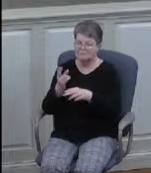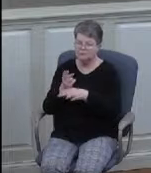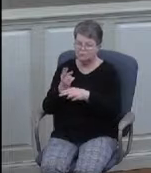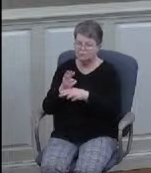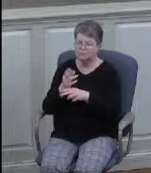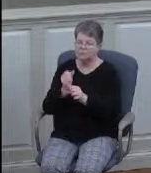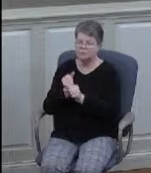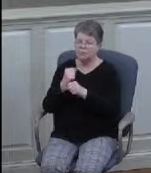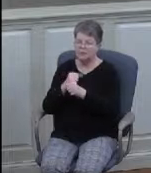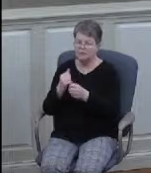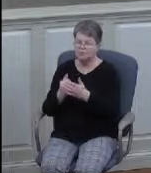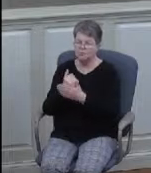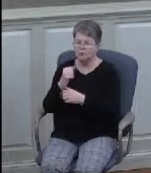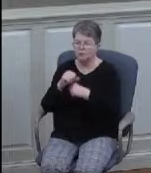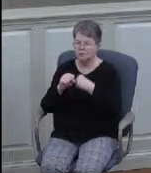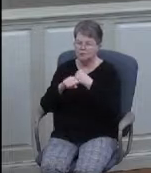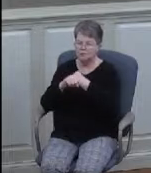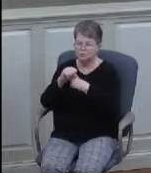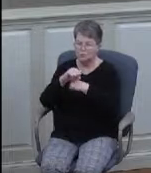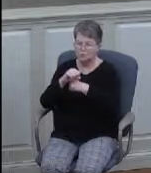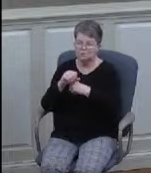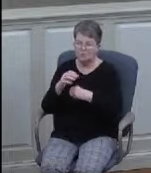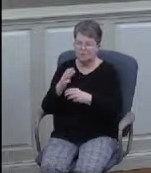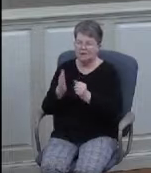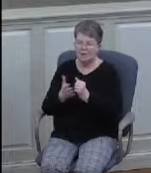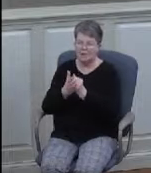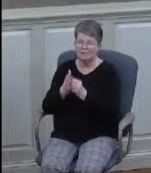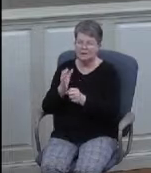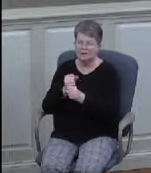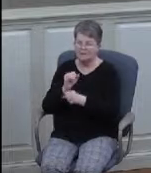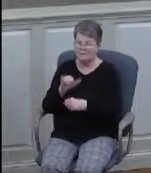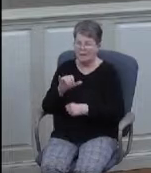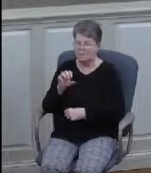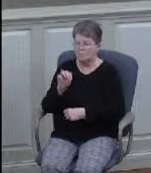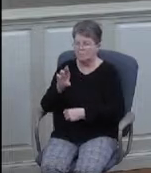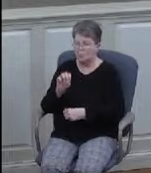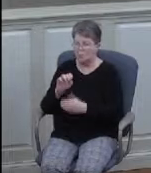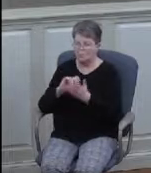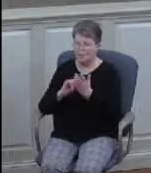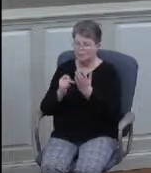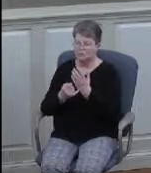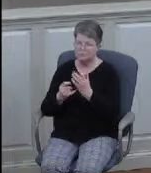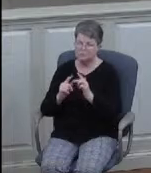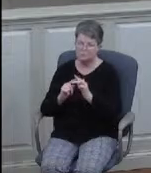construction and help us get that core project underway.